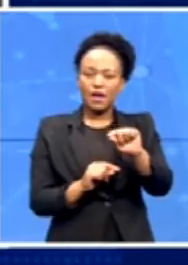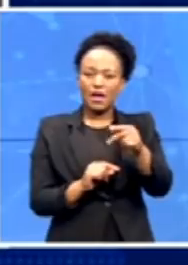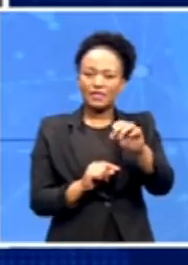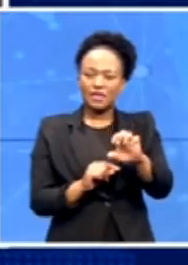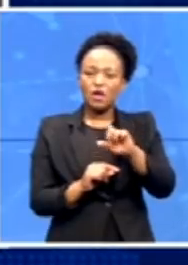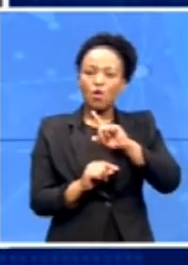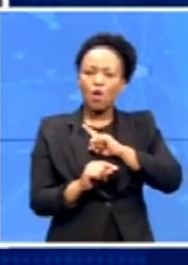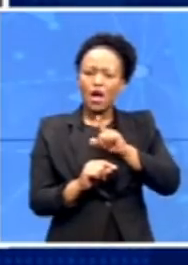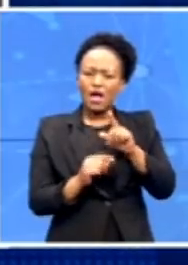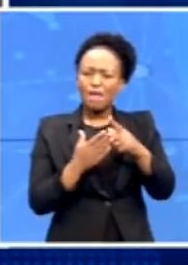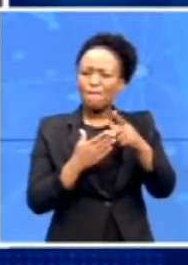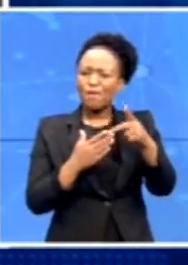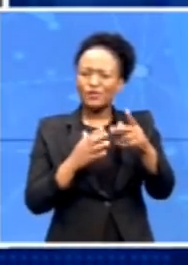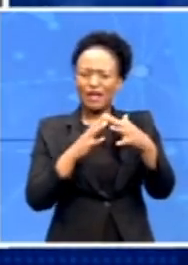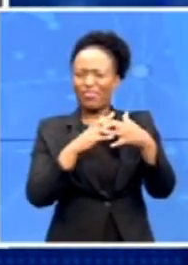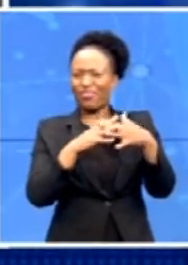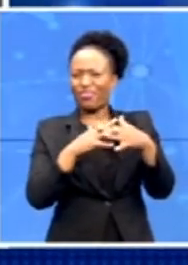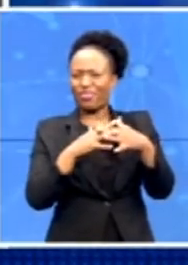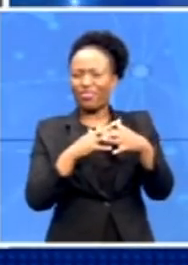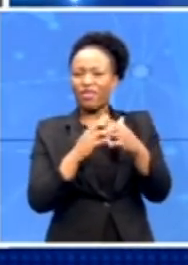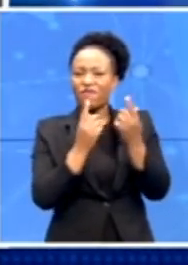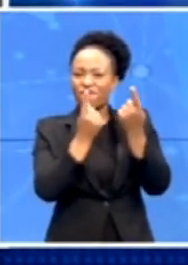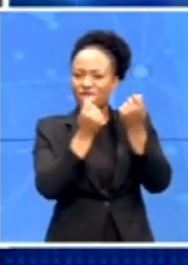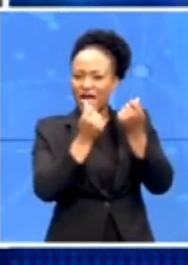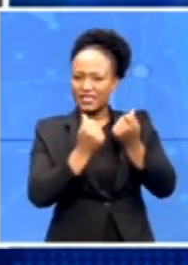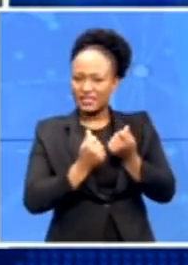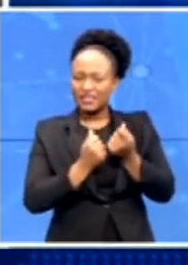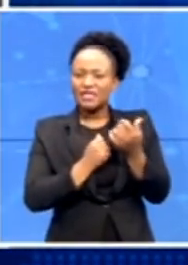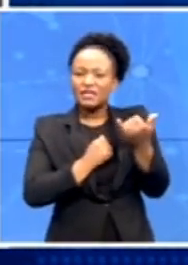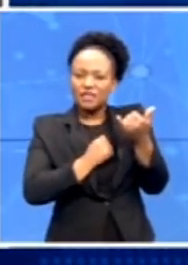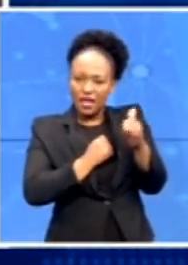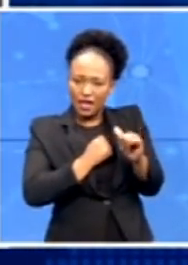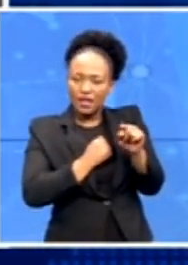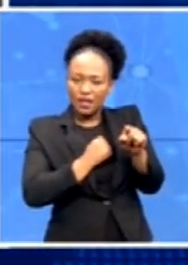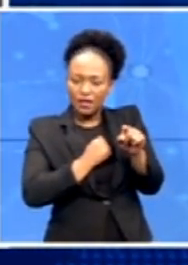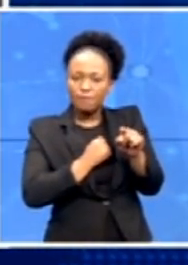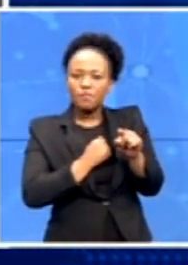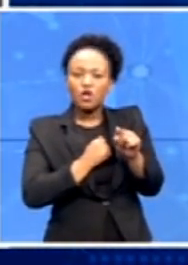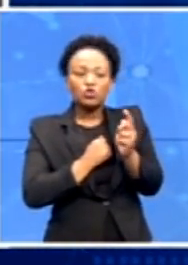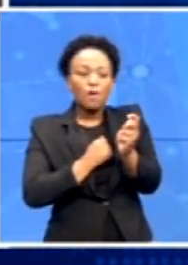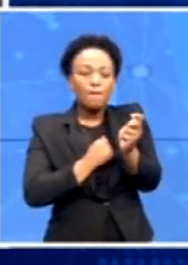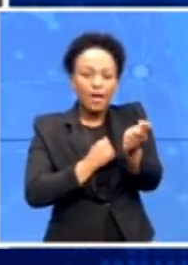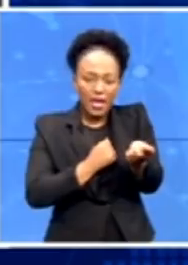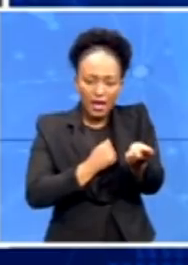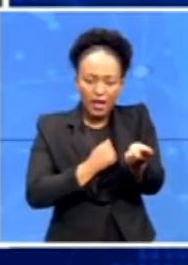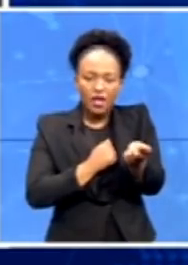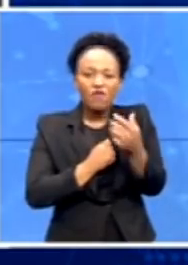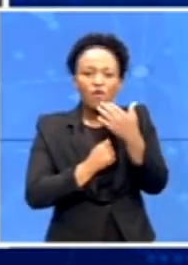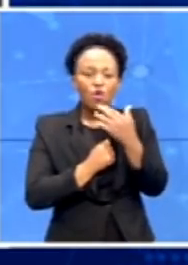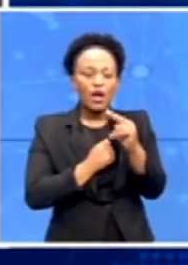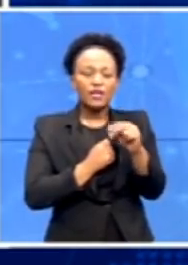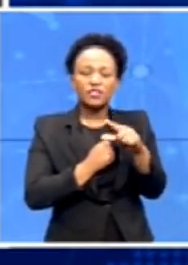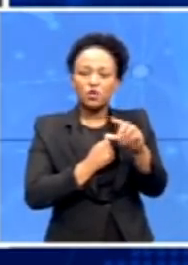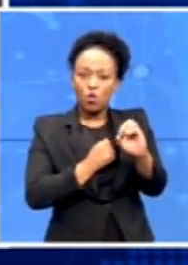finance section was still in the process of effecting payment to the NGOs. Is that correct?